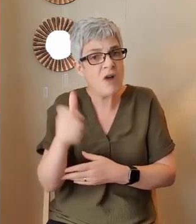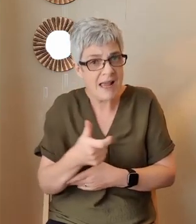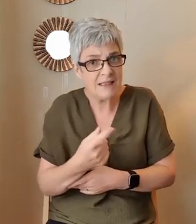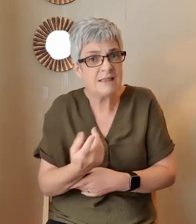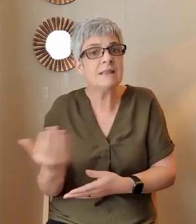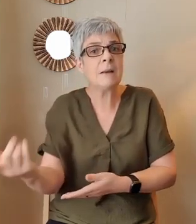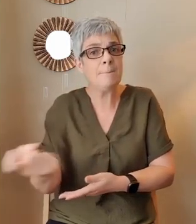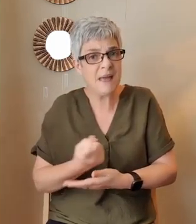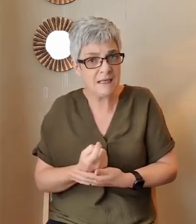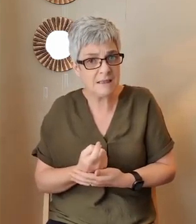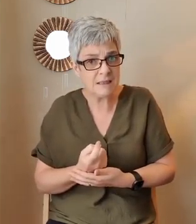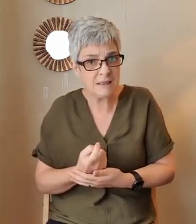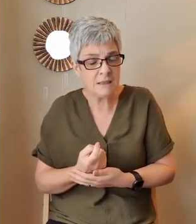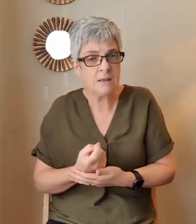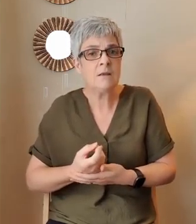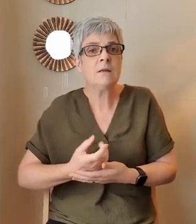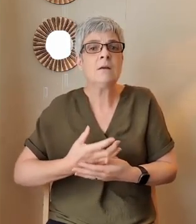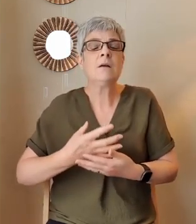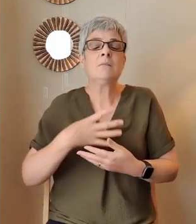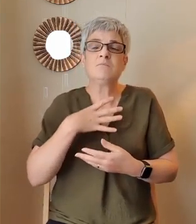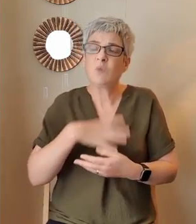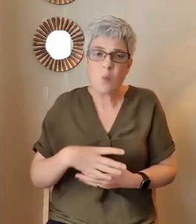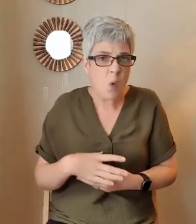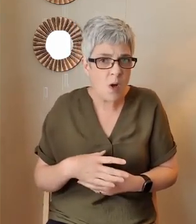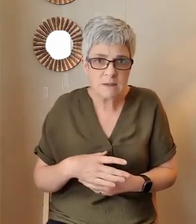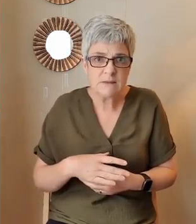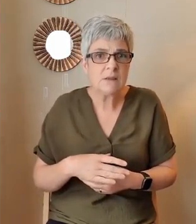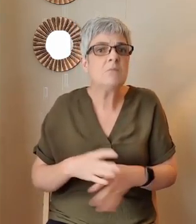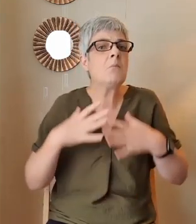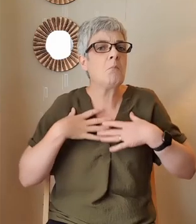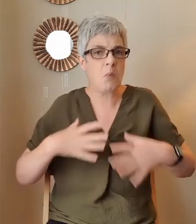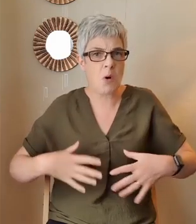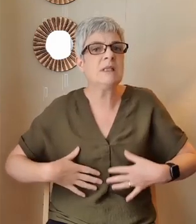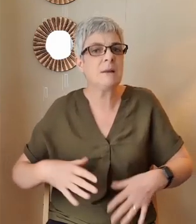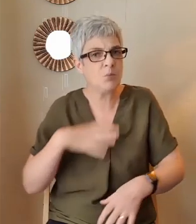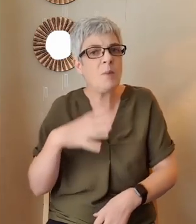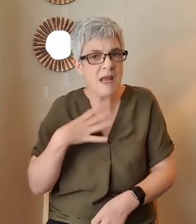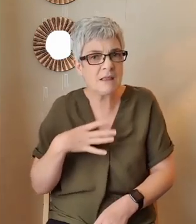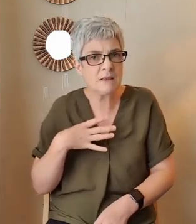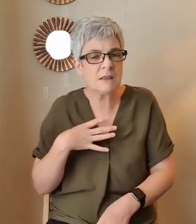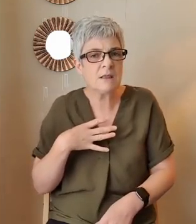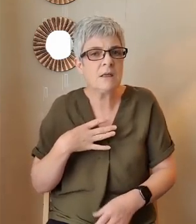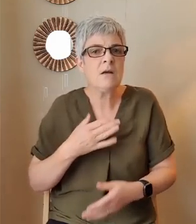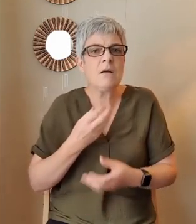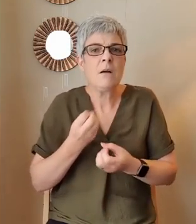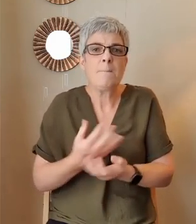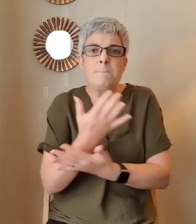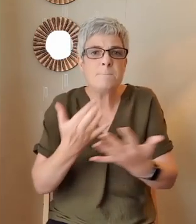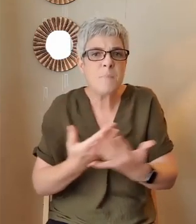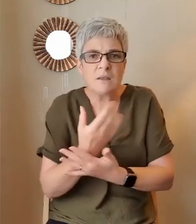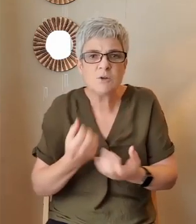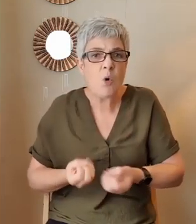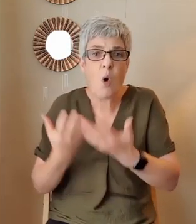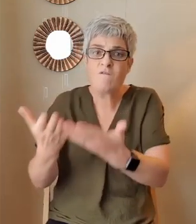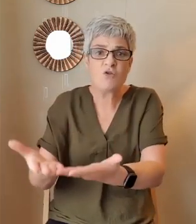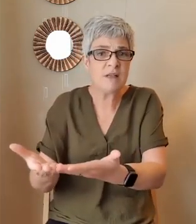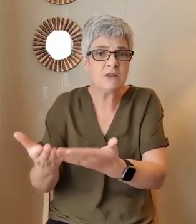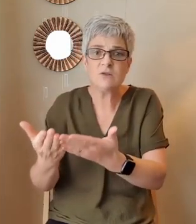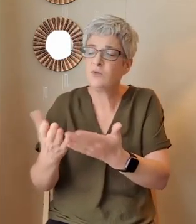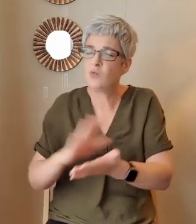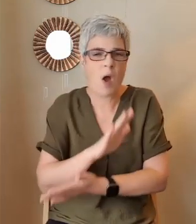and offering you did not desire, but a body you prepared for me. With burnt offerings and sin offerings you were not